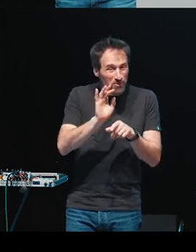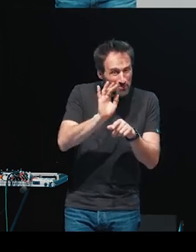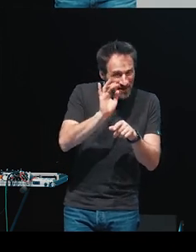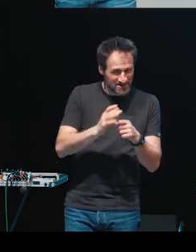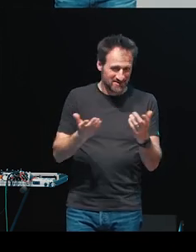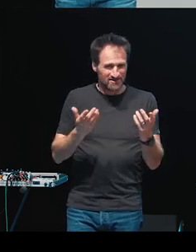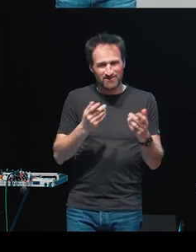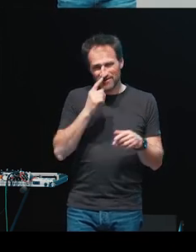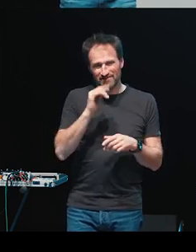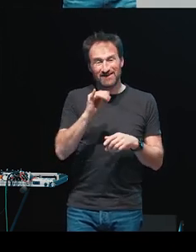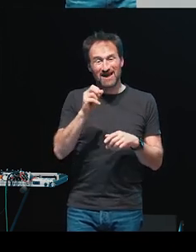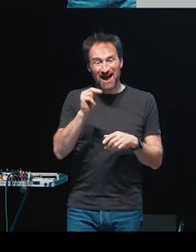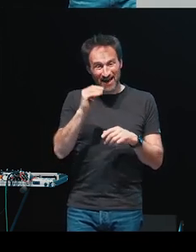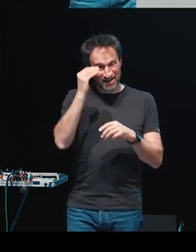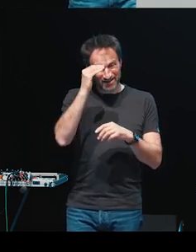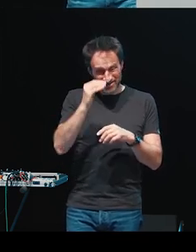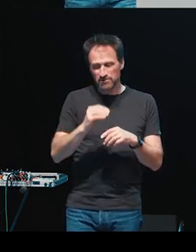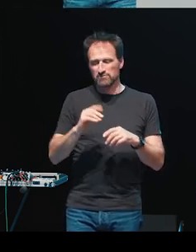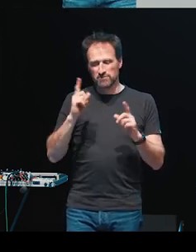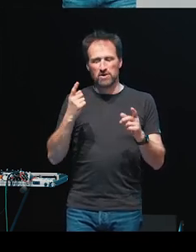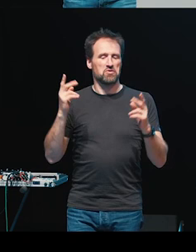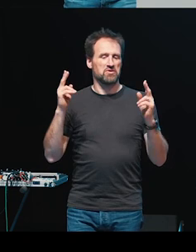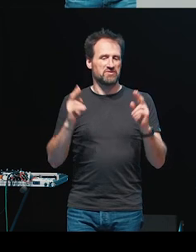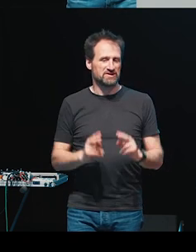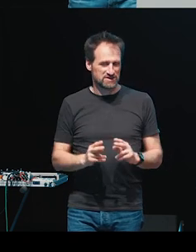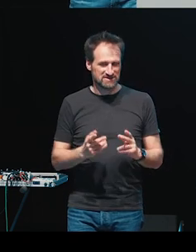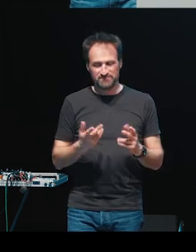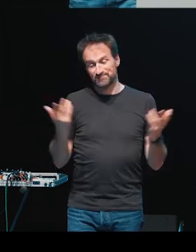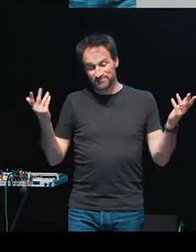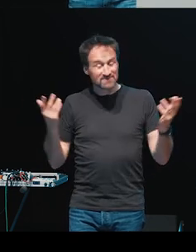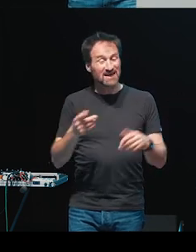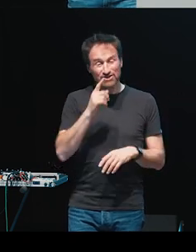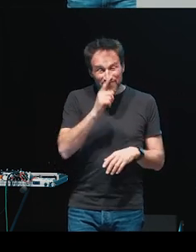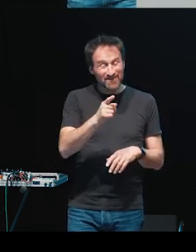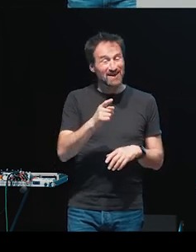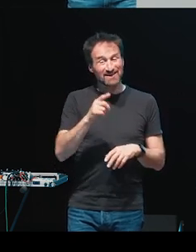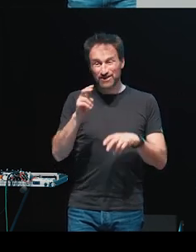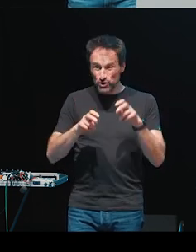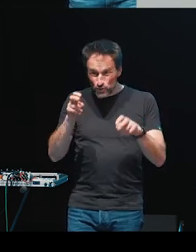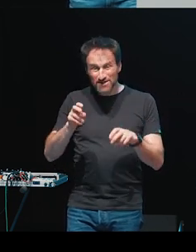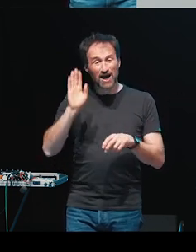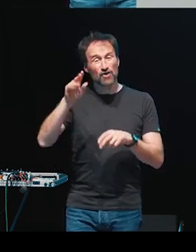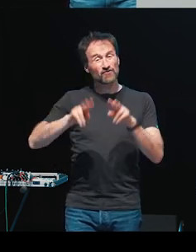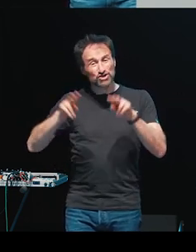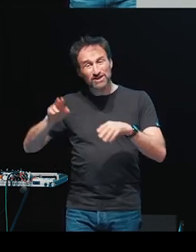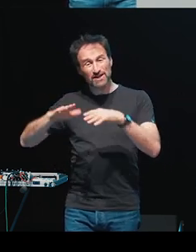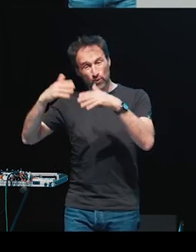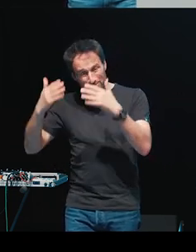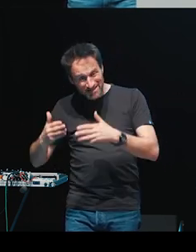the conversion increased. So users behave very differently in different websites. So if something works for some other